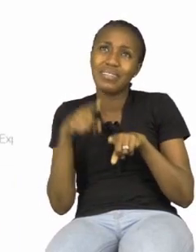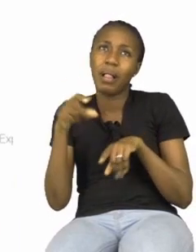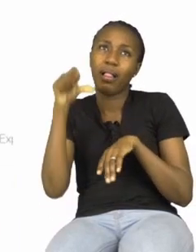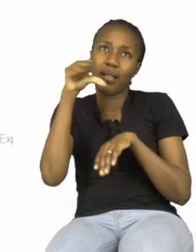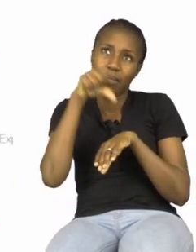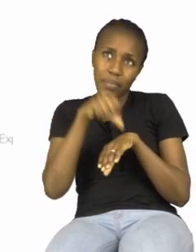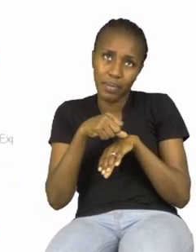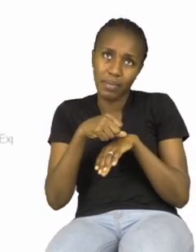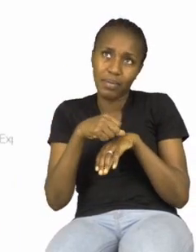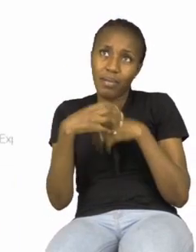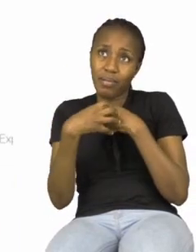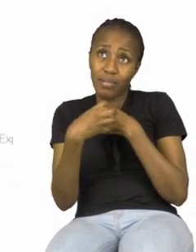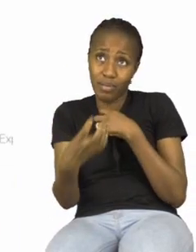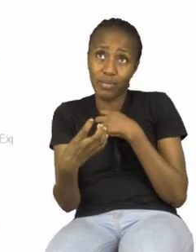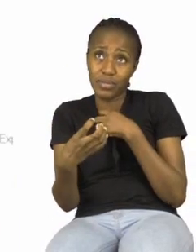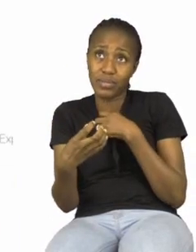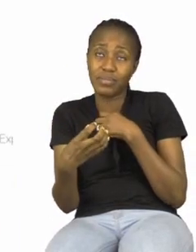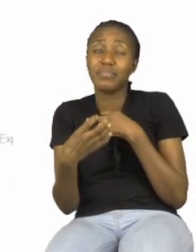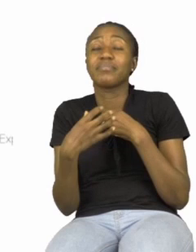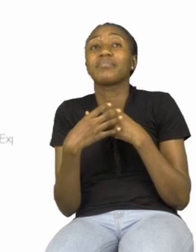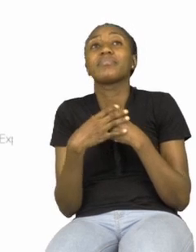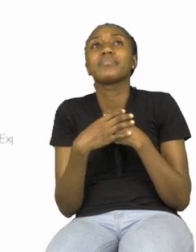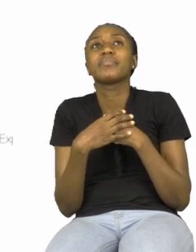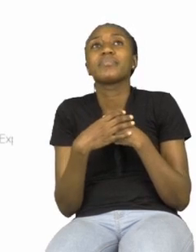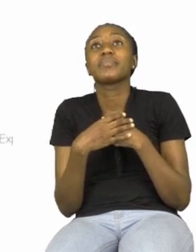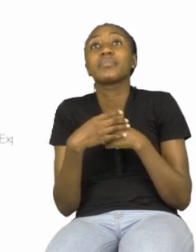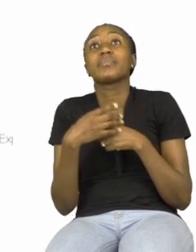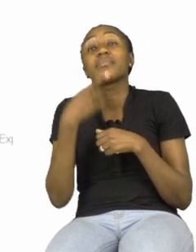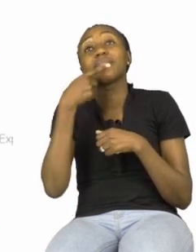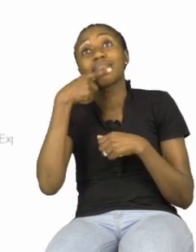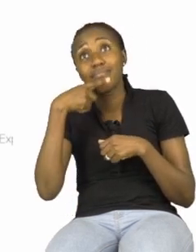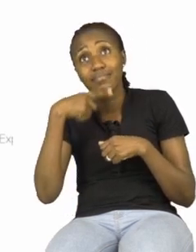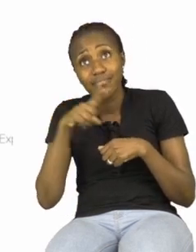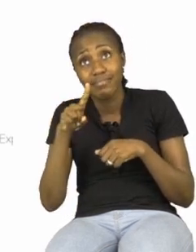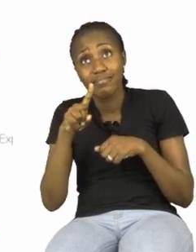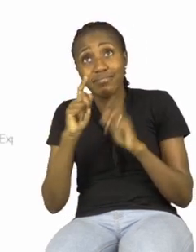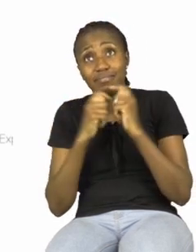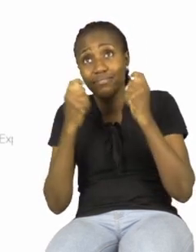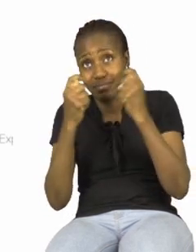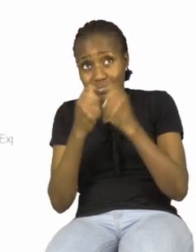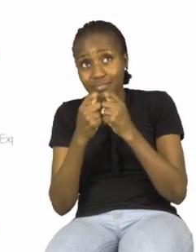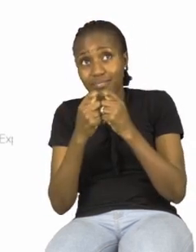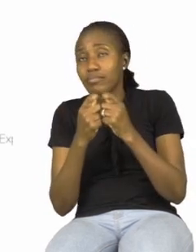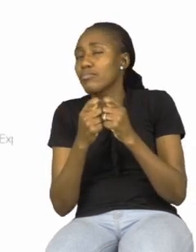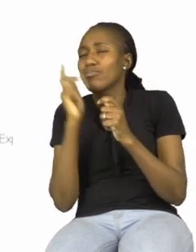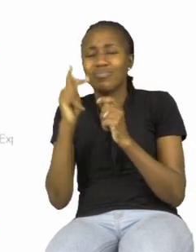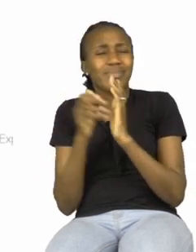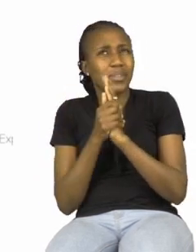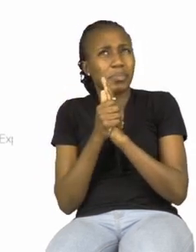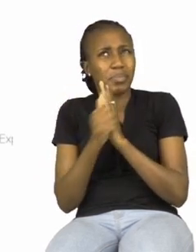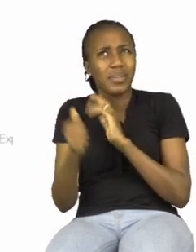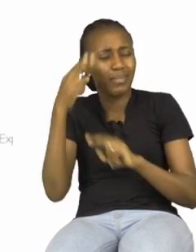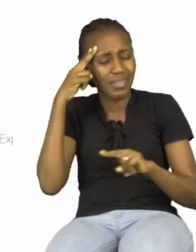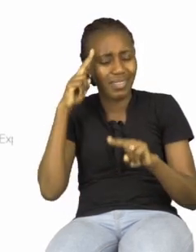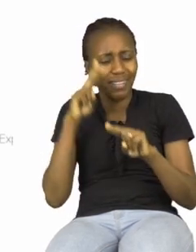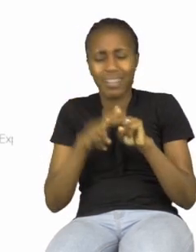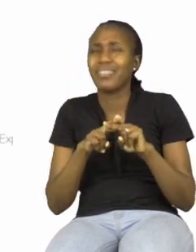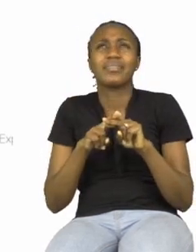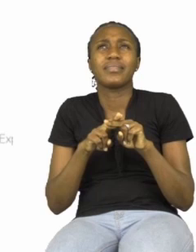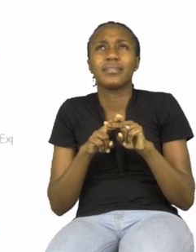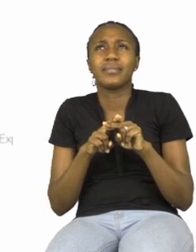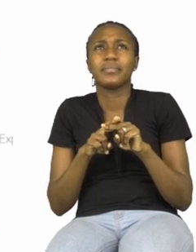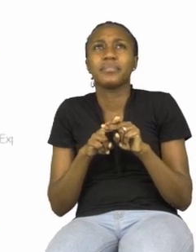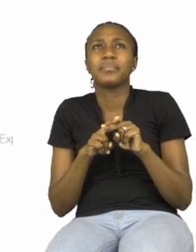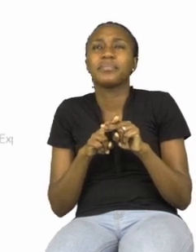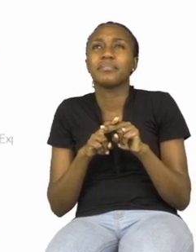lost out at quarterfinals, and our men has also, it's a very young team, talented young team, very ambitious, and